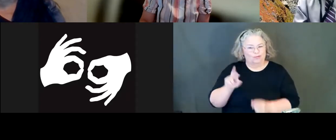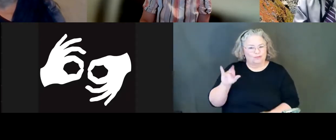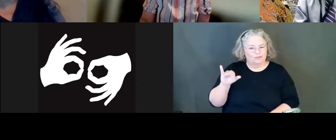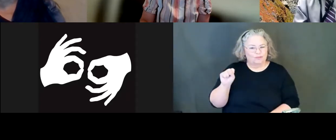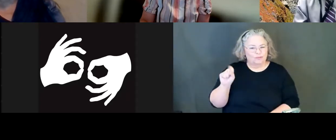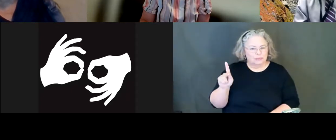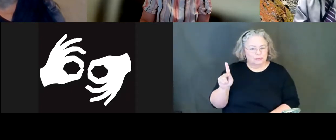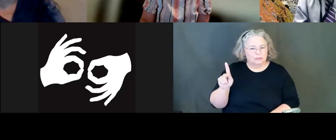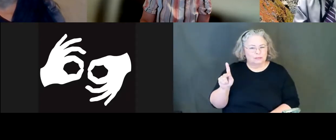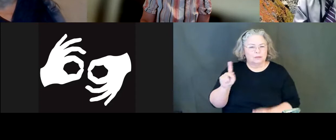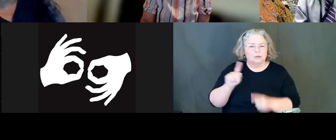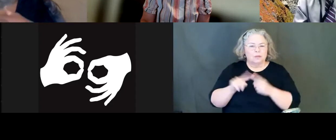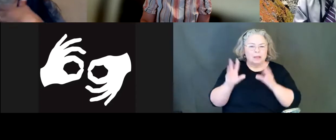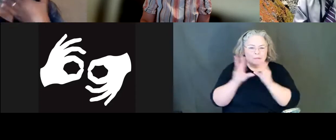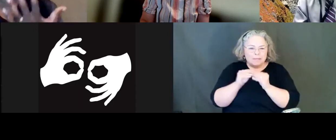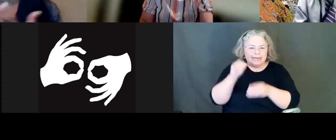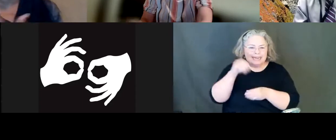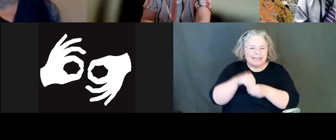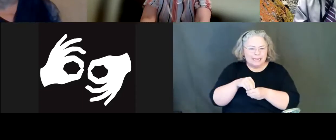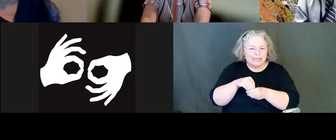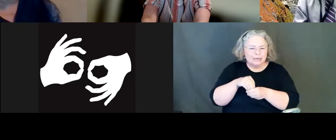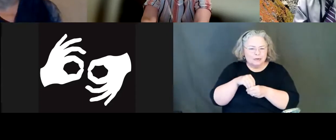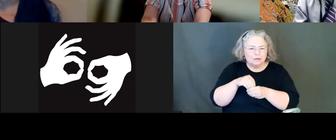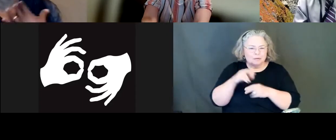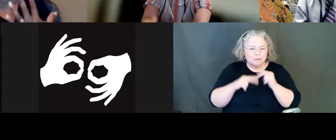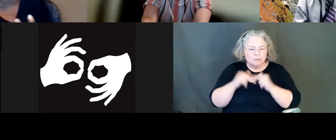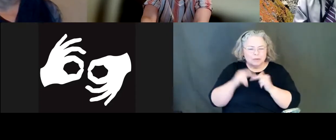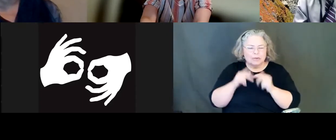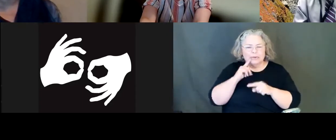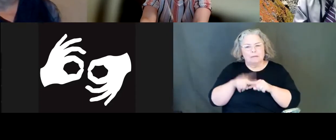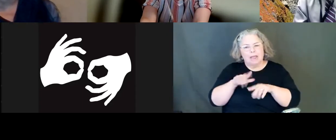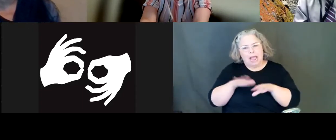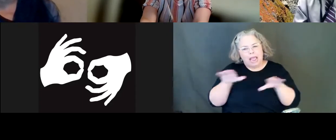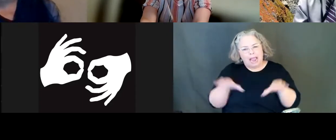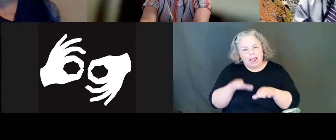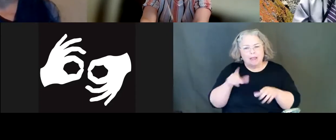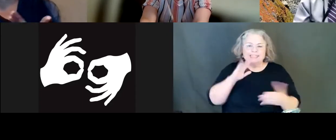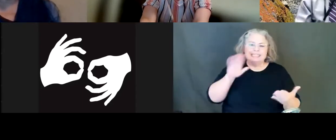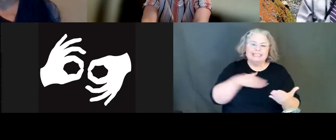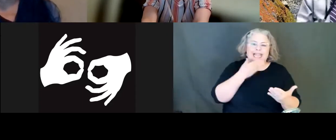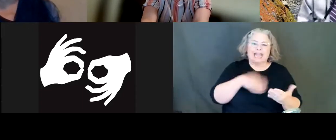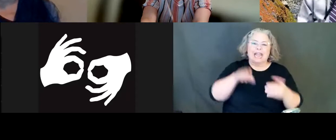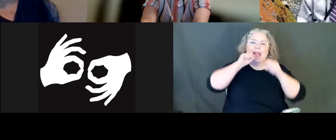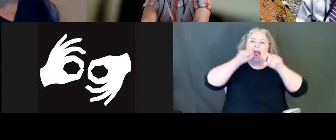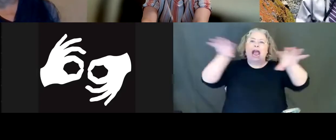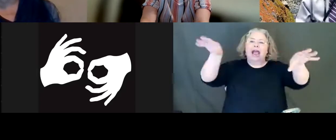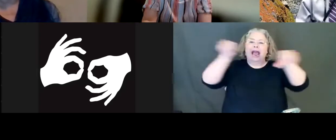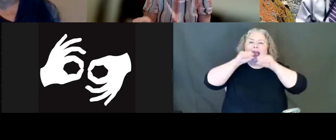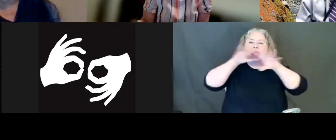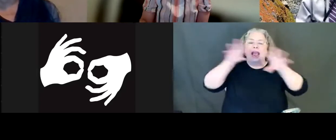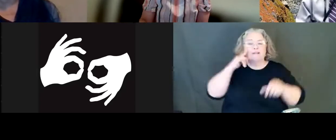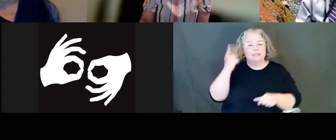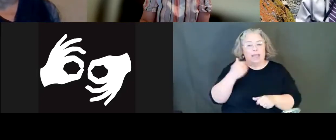But of course, meeting indoors, and especially depending on the activities, if people are singing, if somebody does happen to